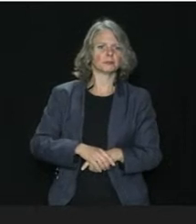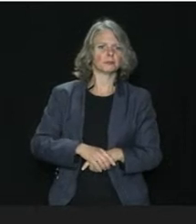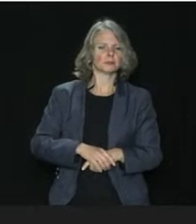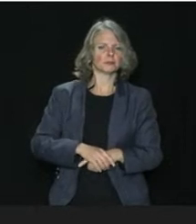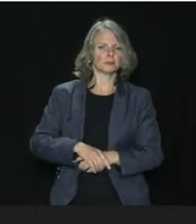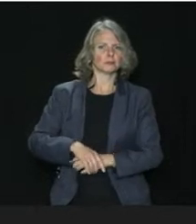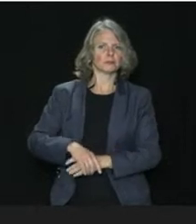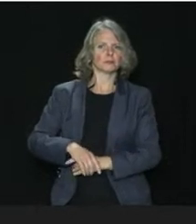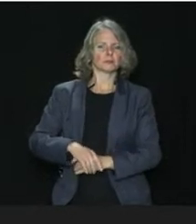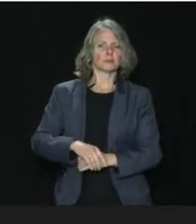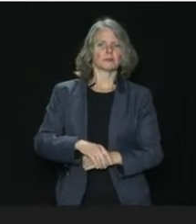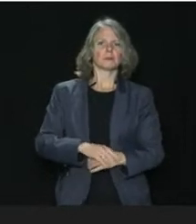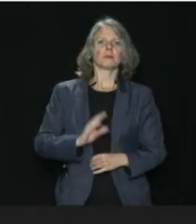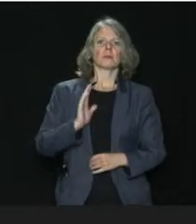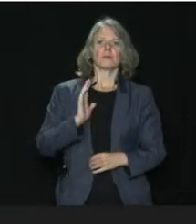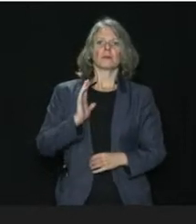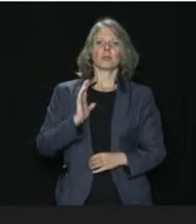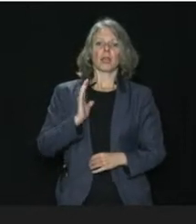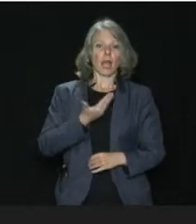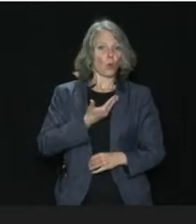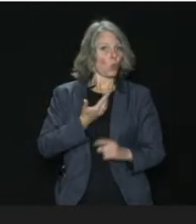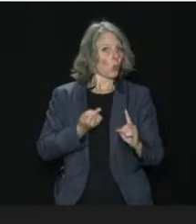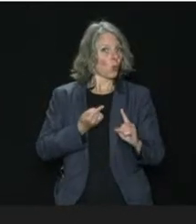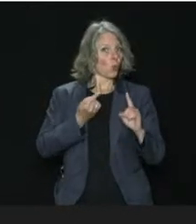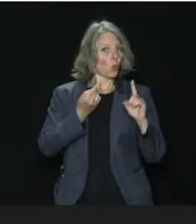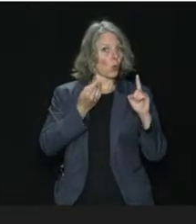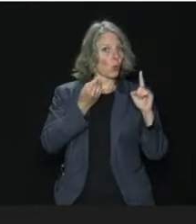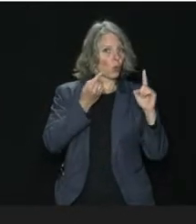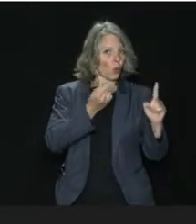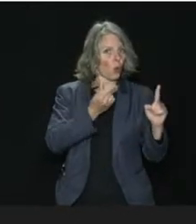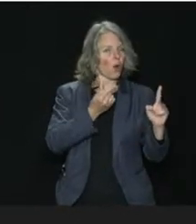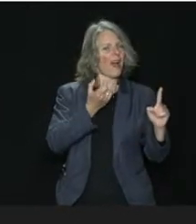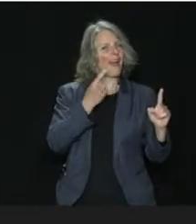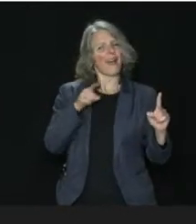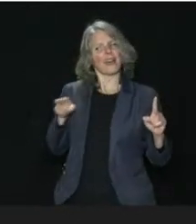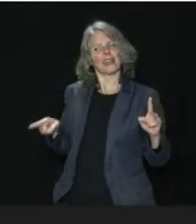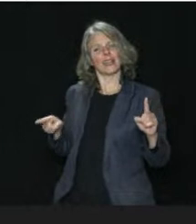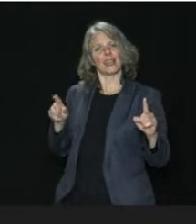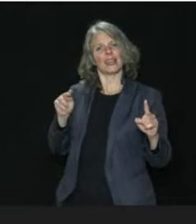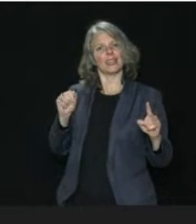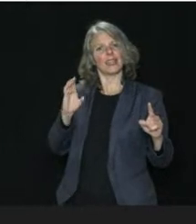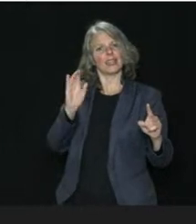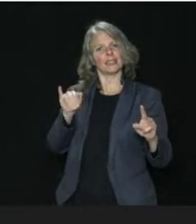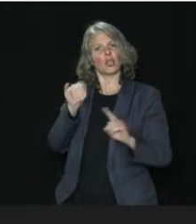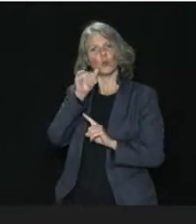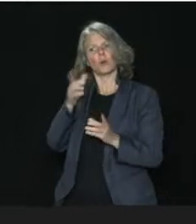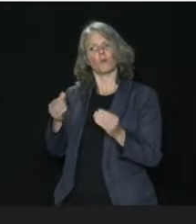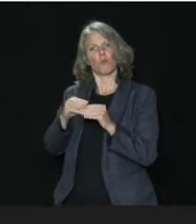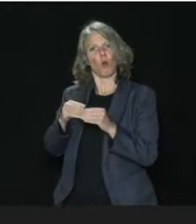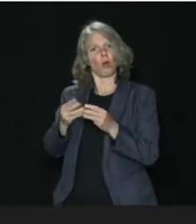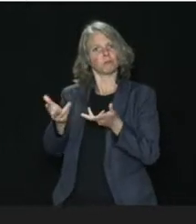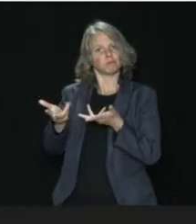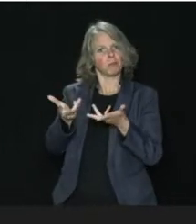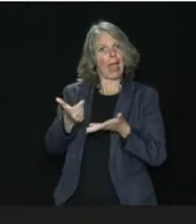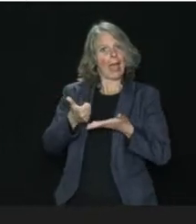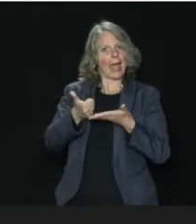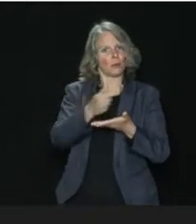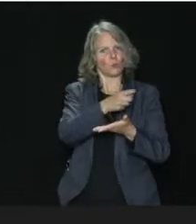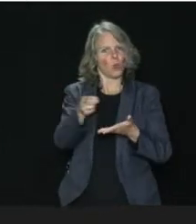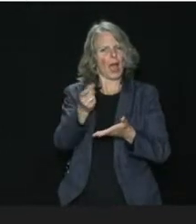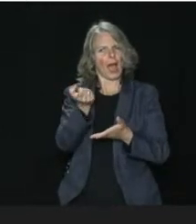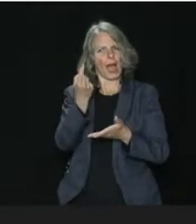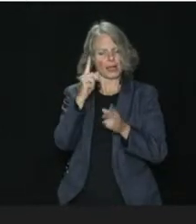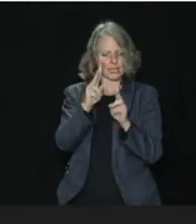we'll be doing is that they'll be doing a lot of work in helping the public understand that the vaccine that they